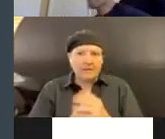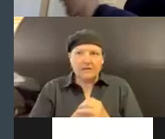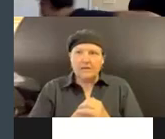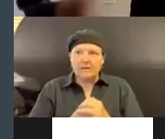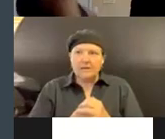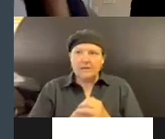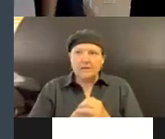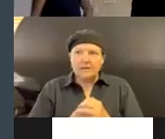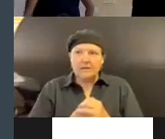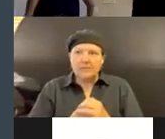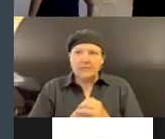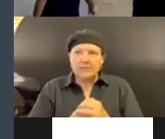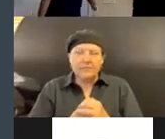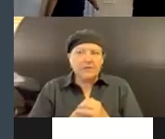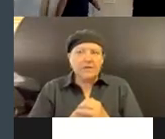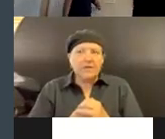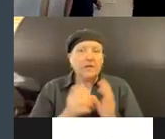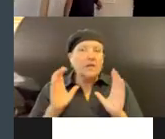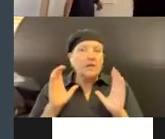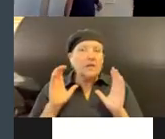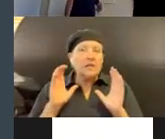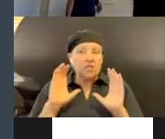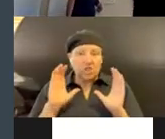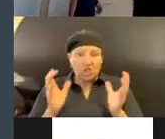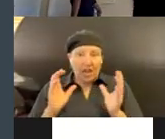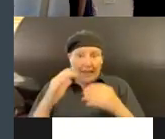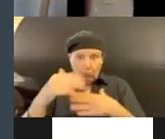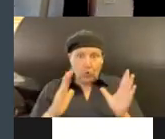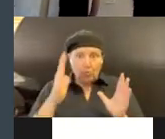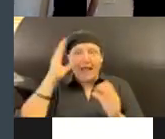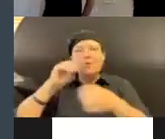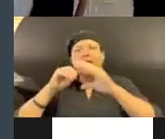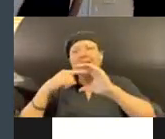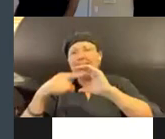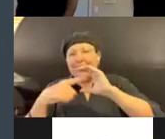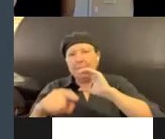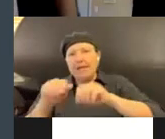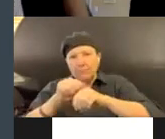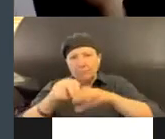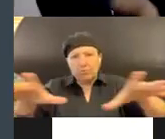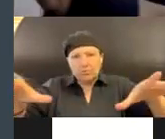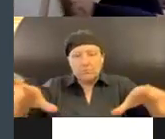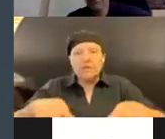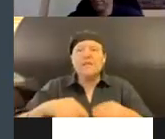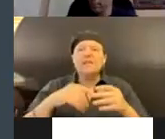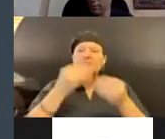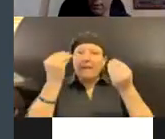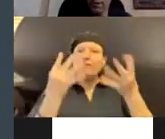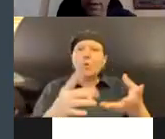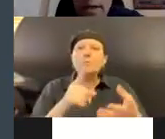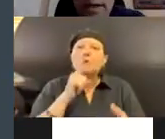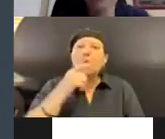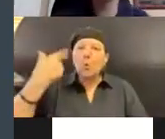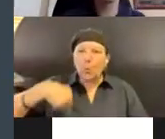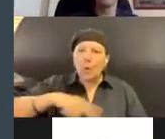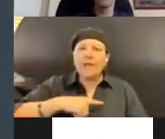chat for you guys. I'm going to stick it in the chat. It will also be emailed out to everybody. It basically breaks down who we are, what we do, and how